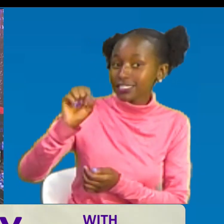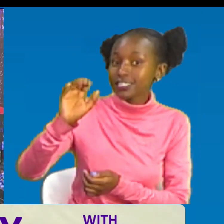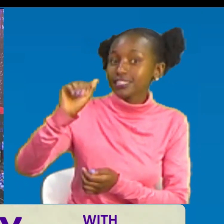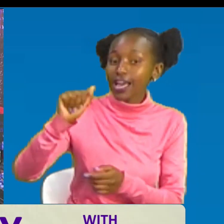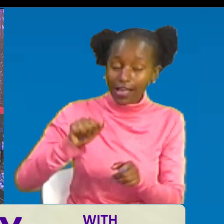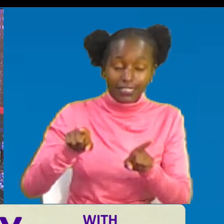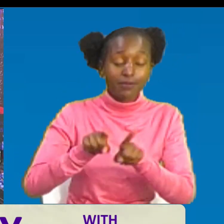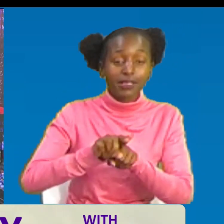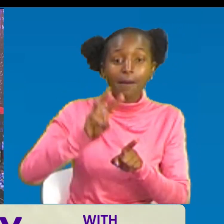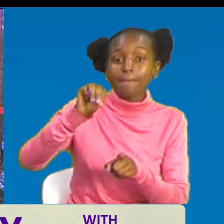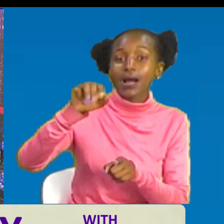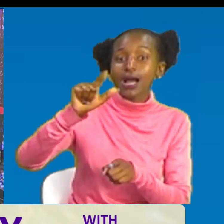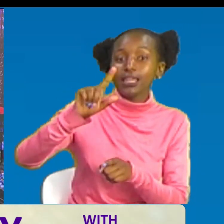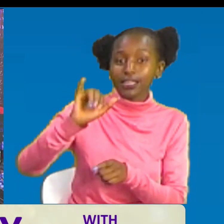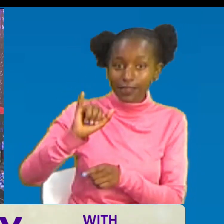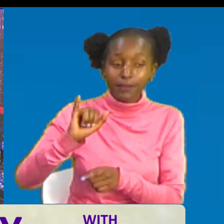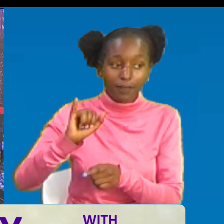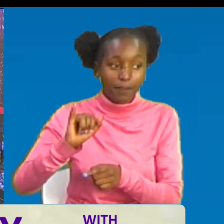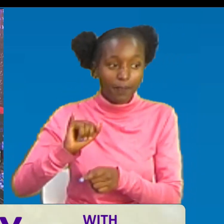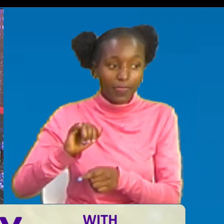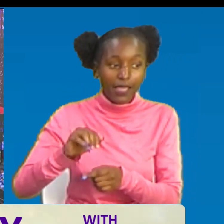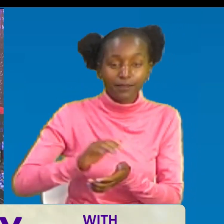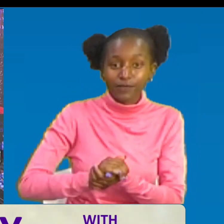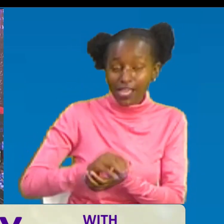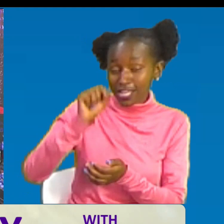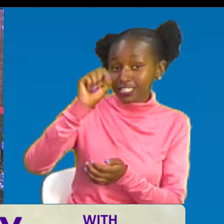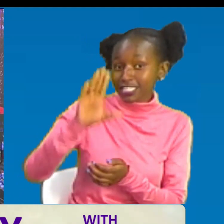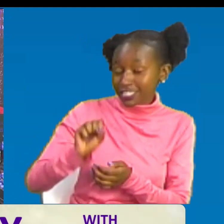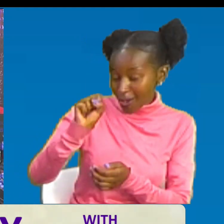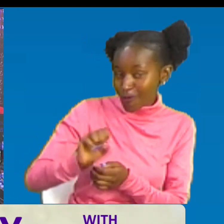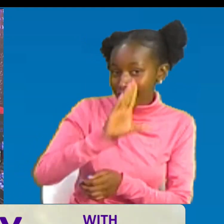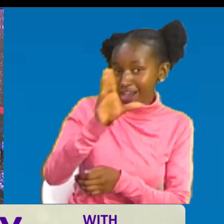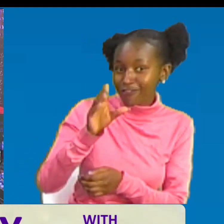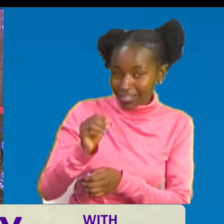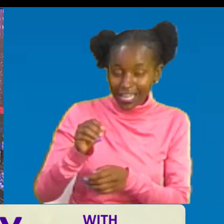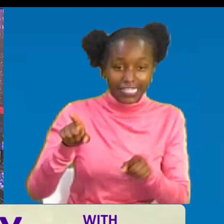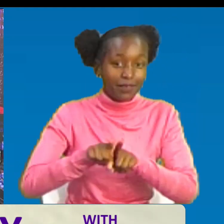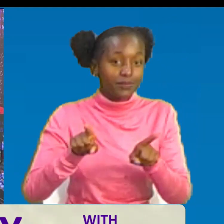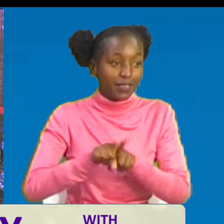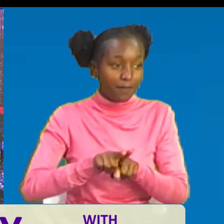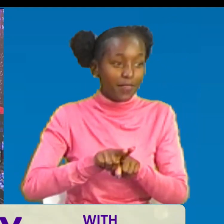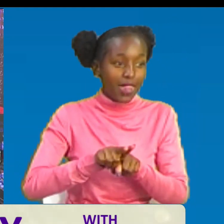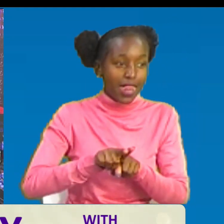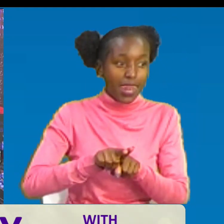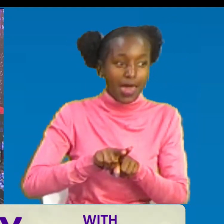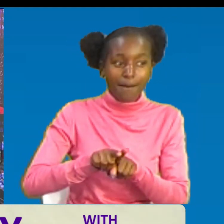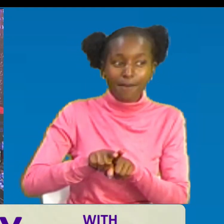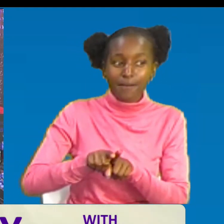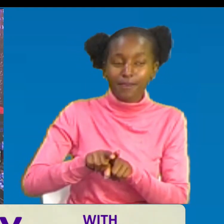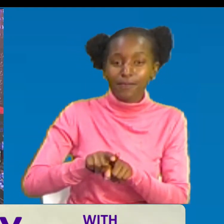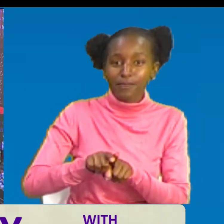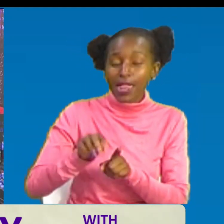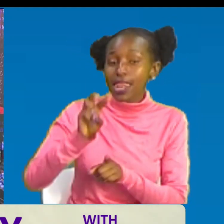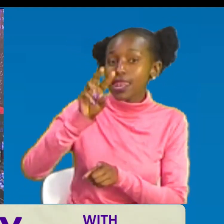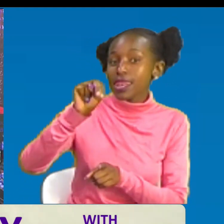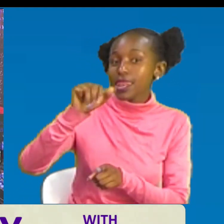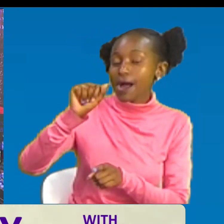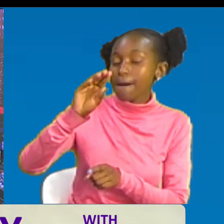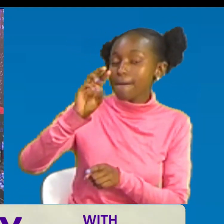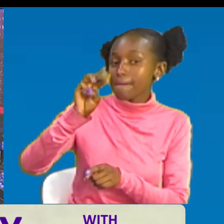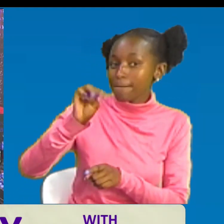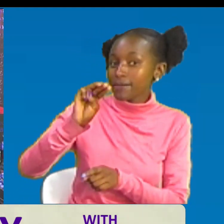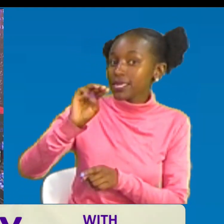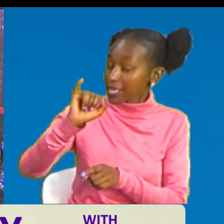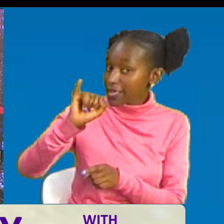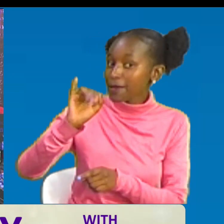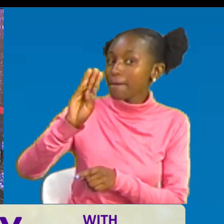Group E. That is Tunisia, Mali, South Africa, and Namibia in Group E. Group F, finally